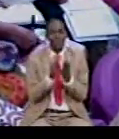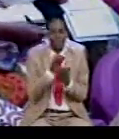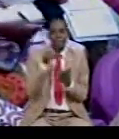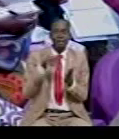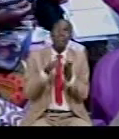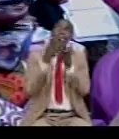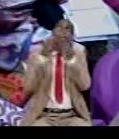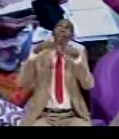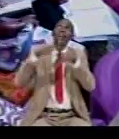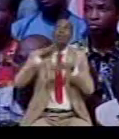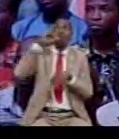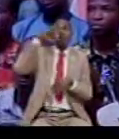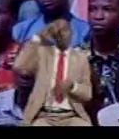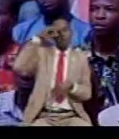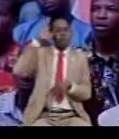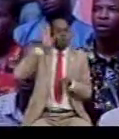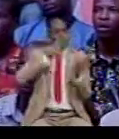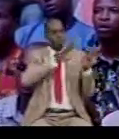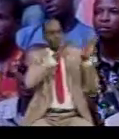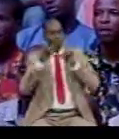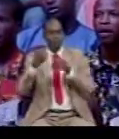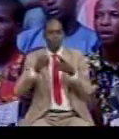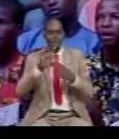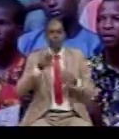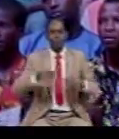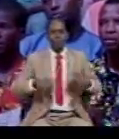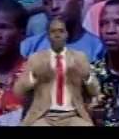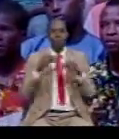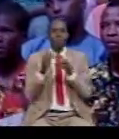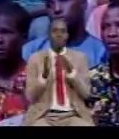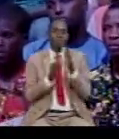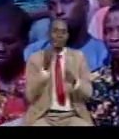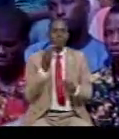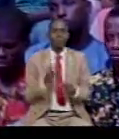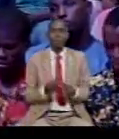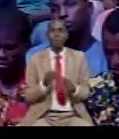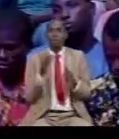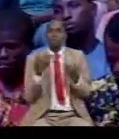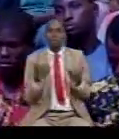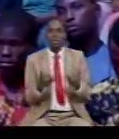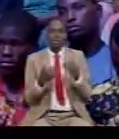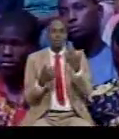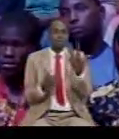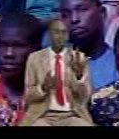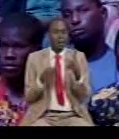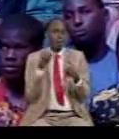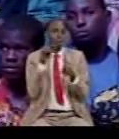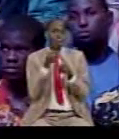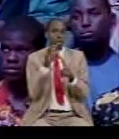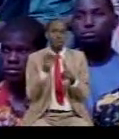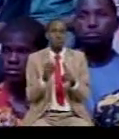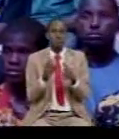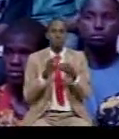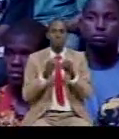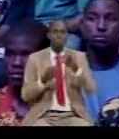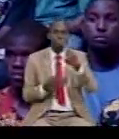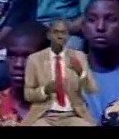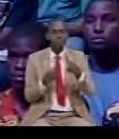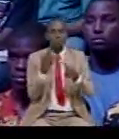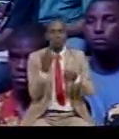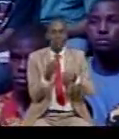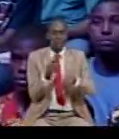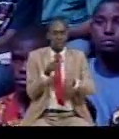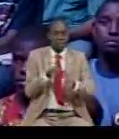heavenly wisdom will come into your life. We're looking at three things here. Number one, the time